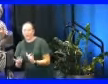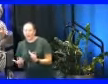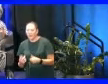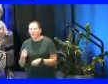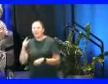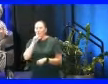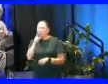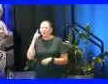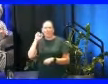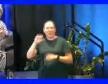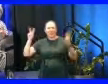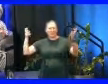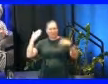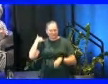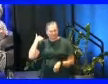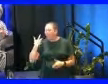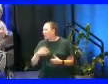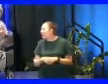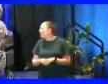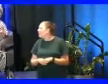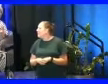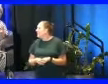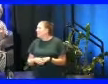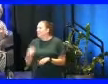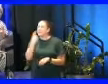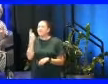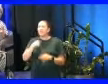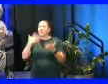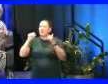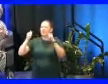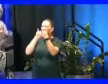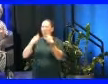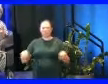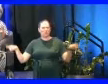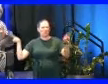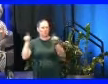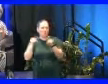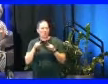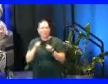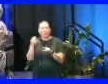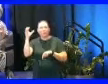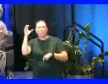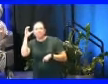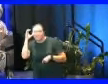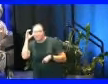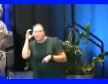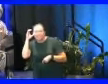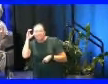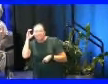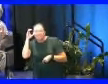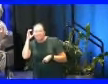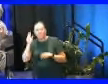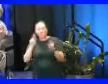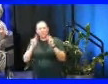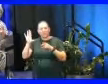that saying, but something I would like to challenge all of you today when you're listening and going into these roundtables